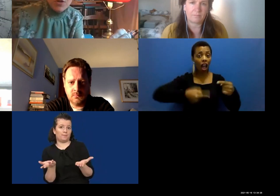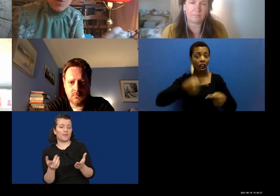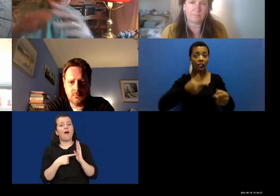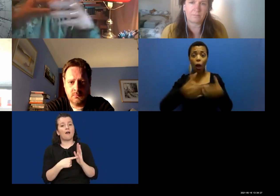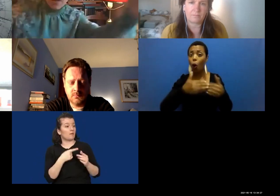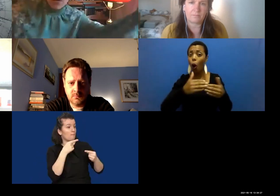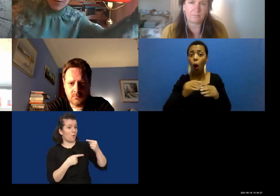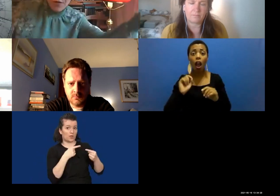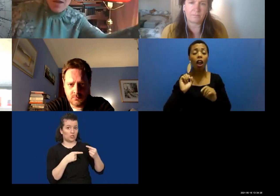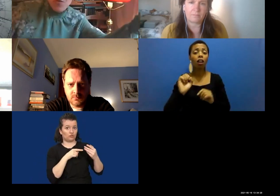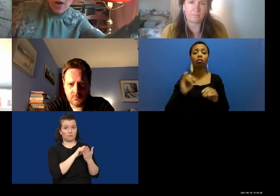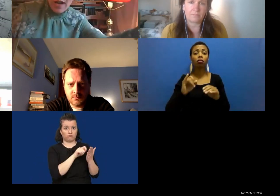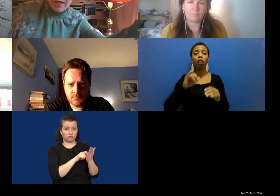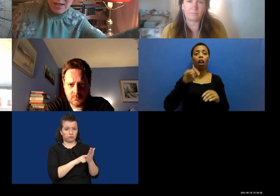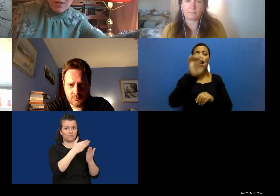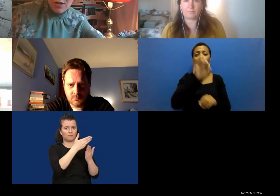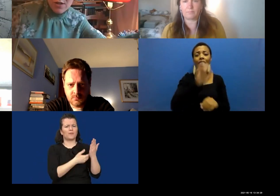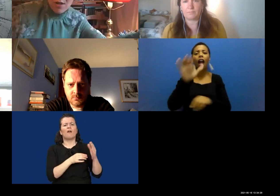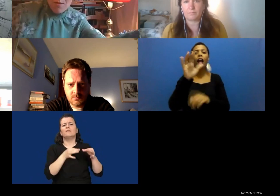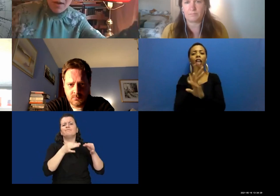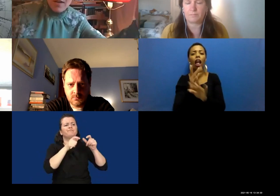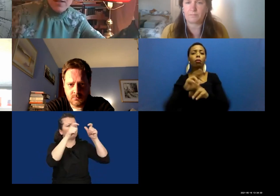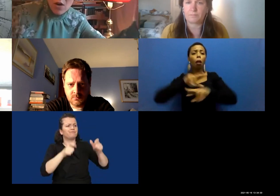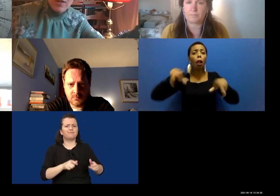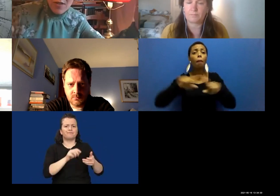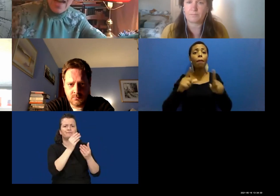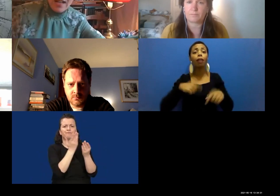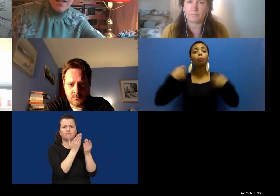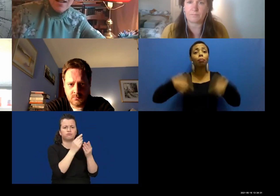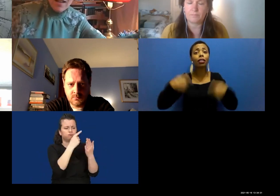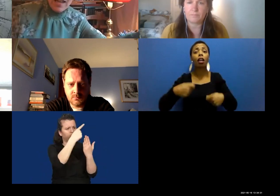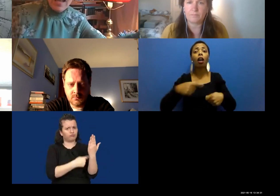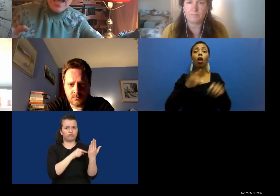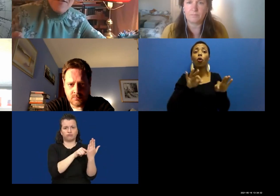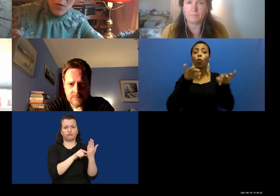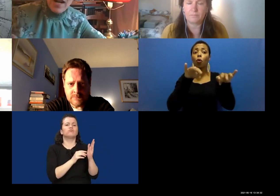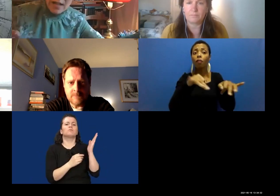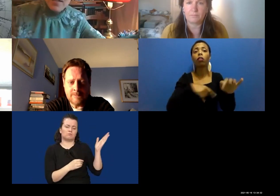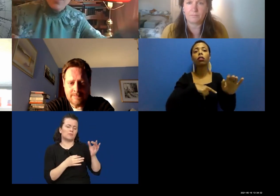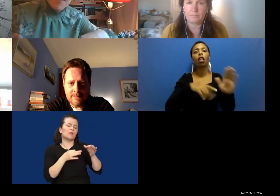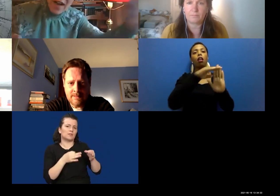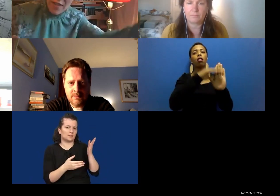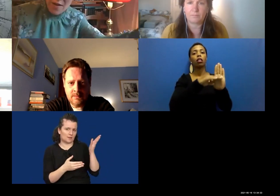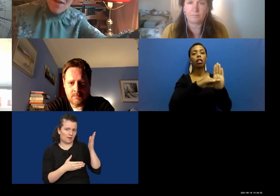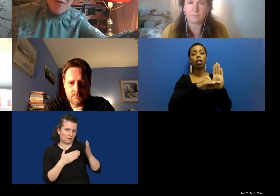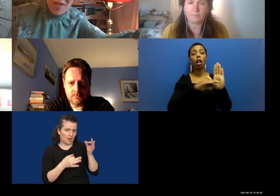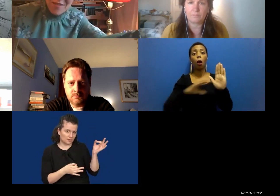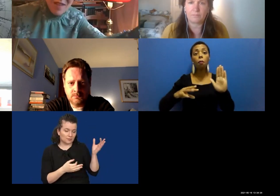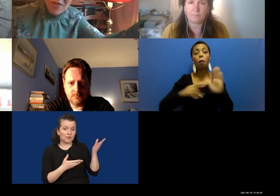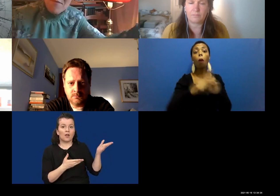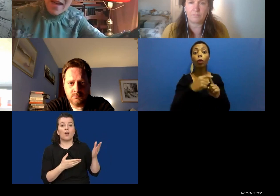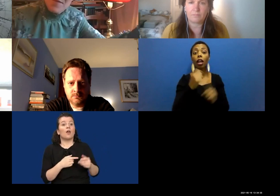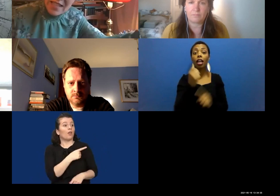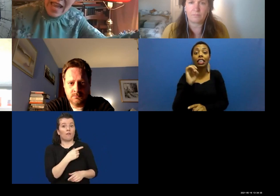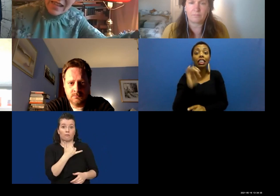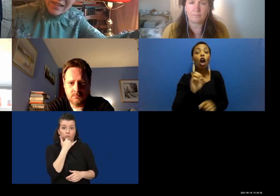comes to the sort of framework decisions, because only then can everyone else fire them if